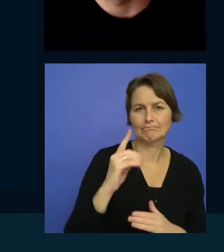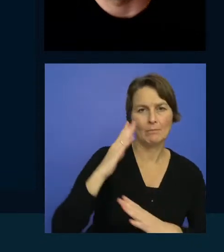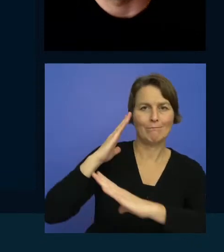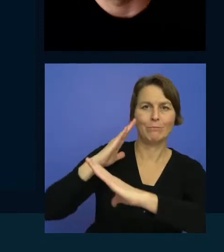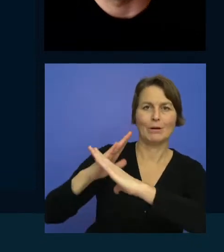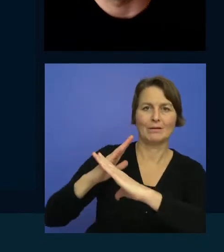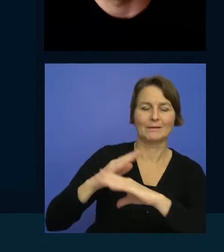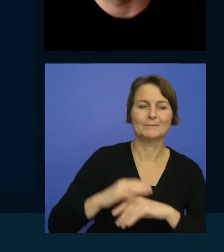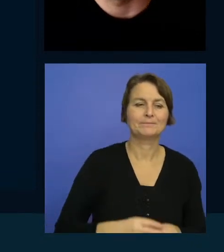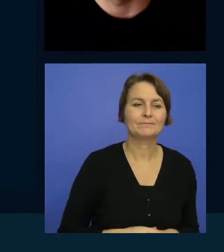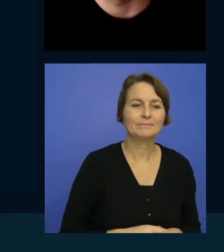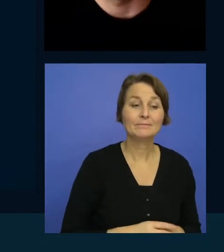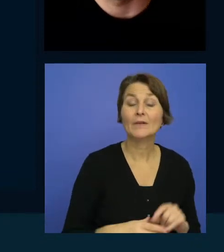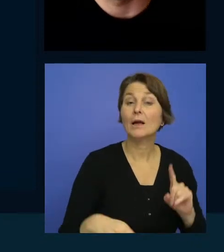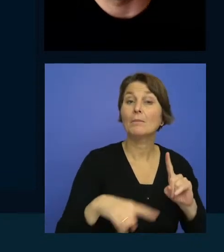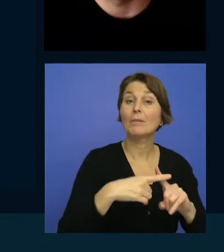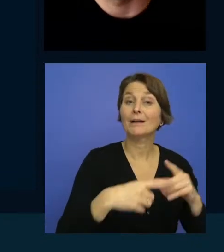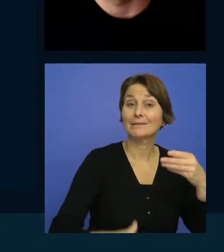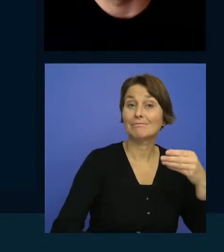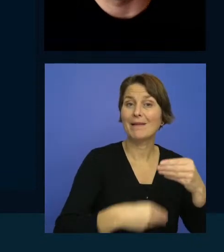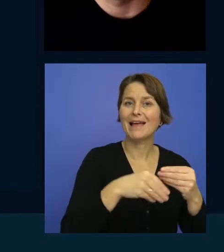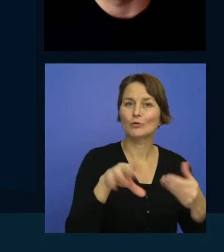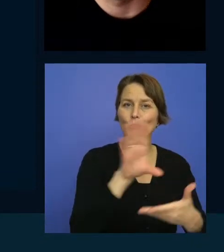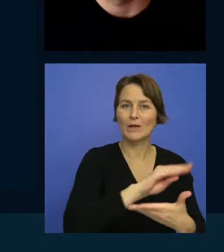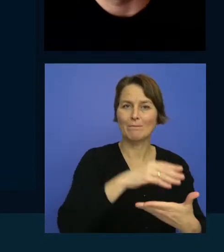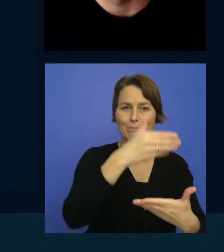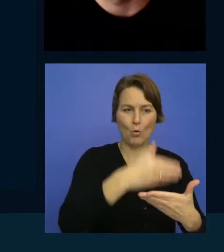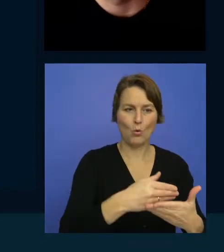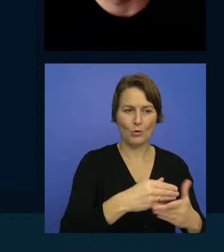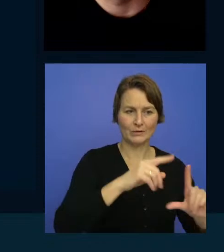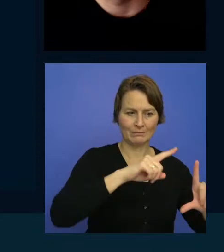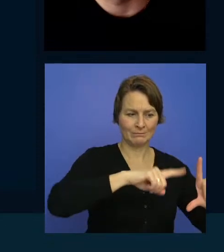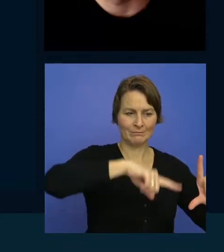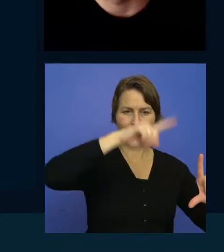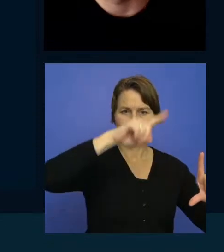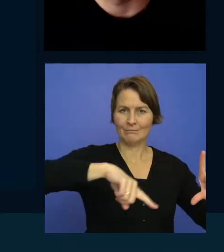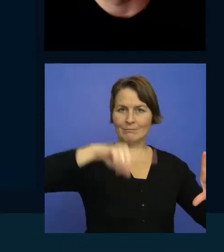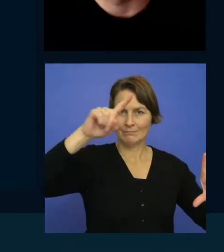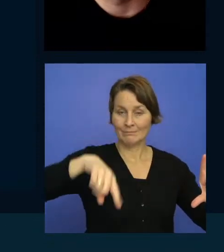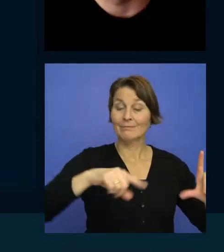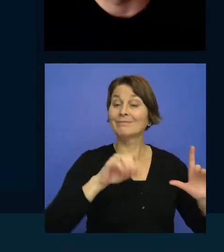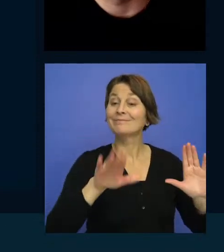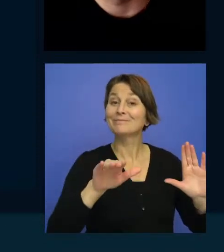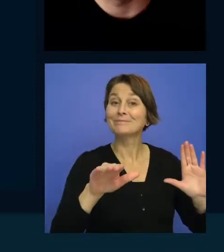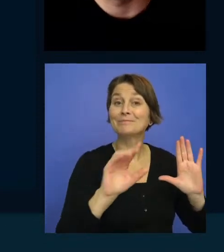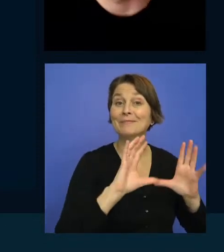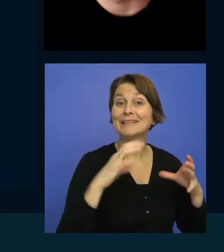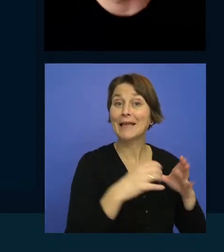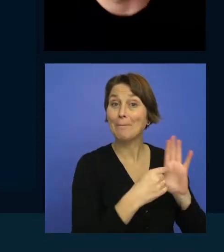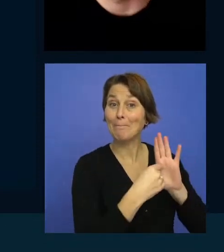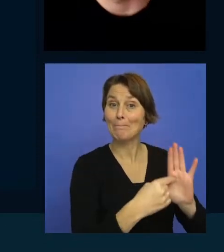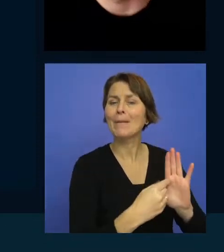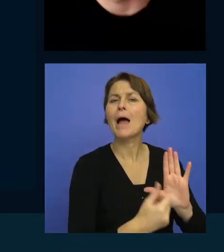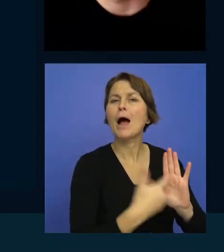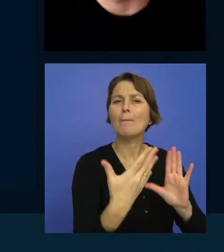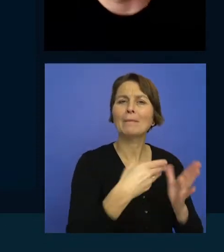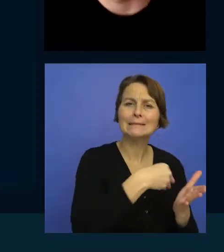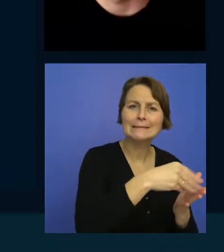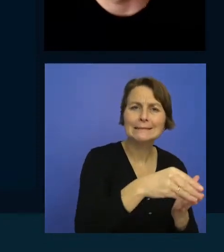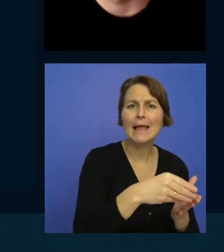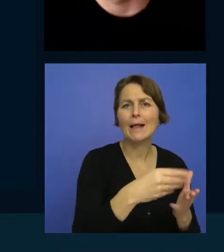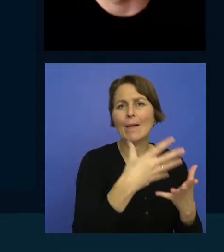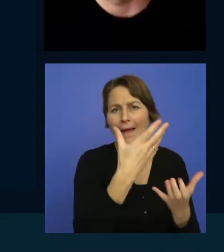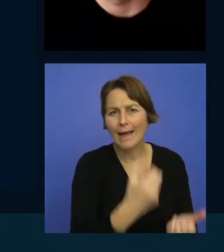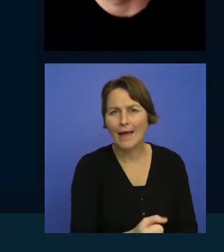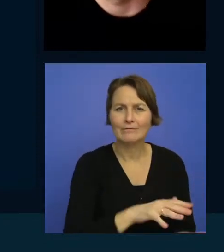edit reports within Synapse and share the insights with her team. With Azure Synapse, Lisa was able to